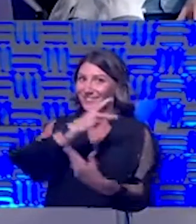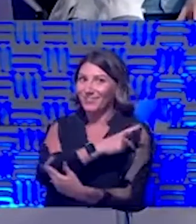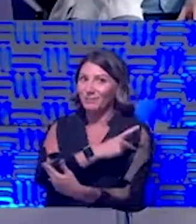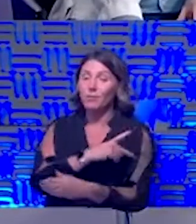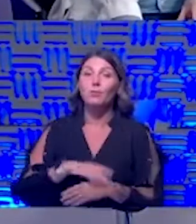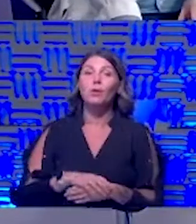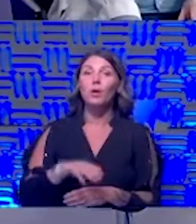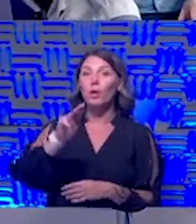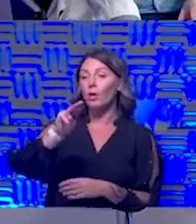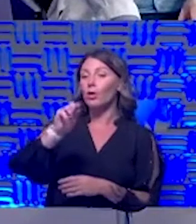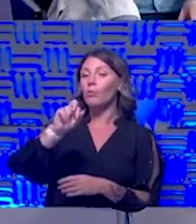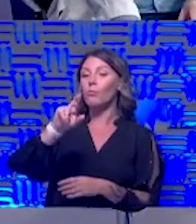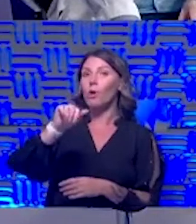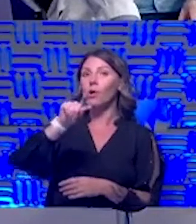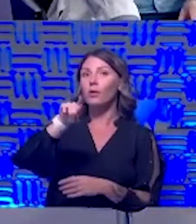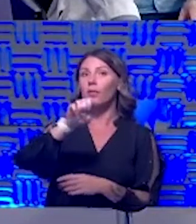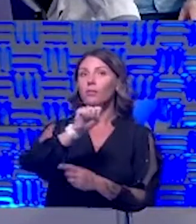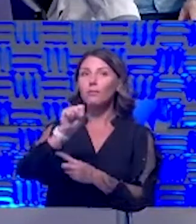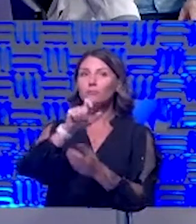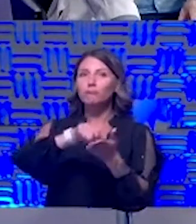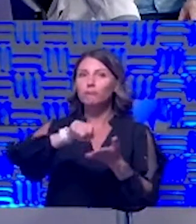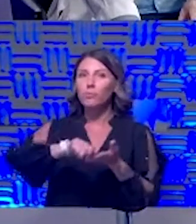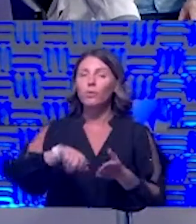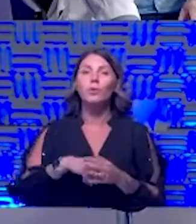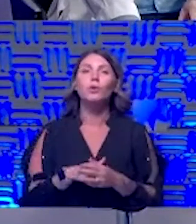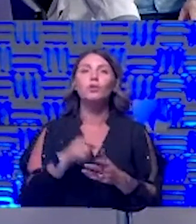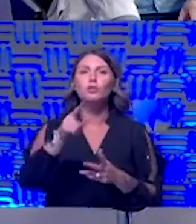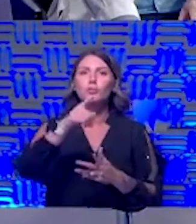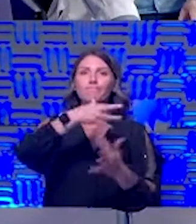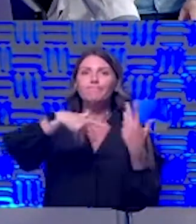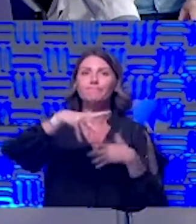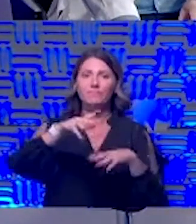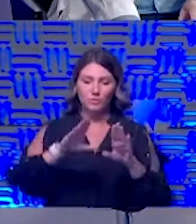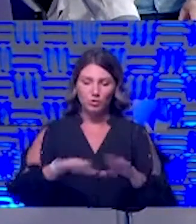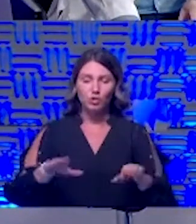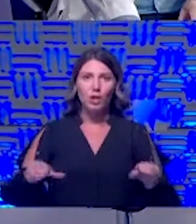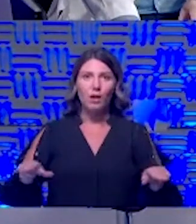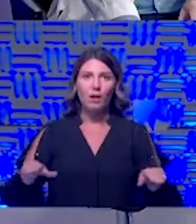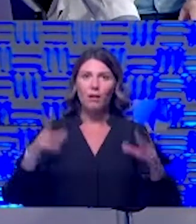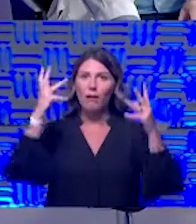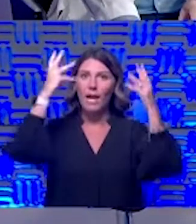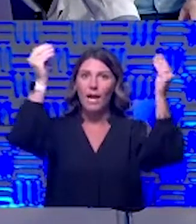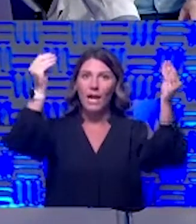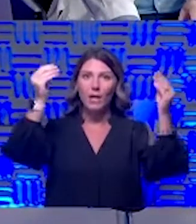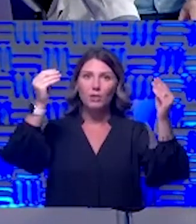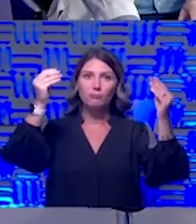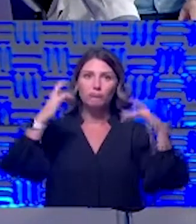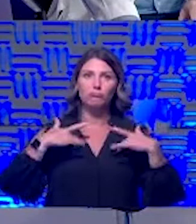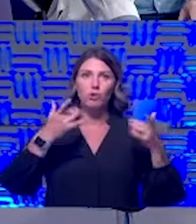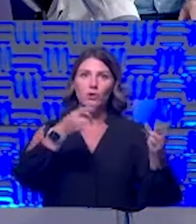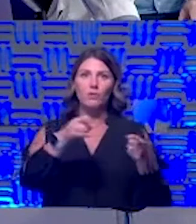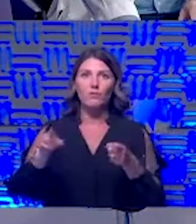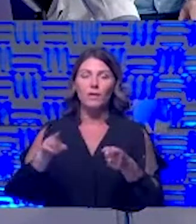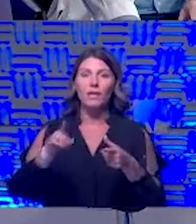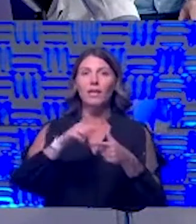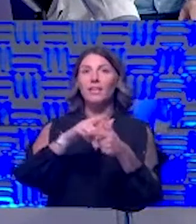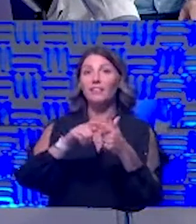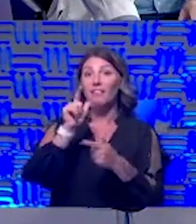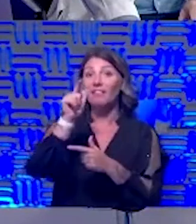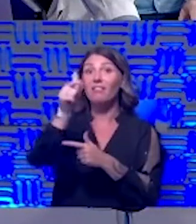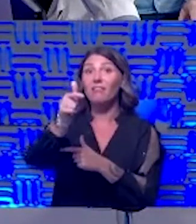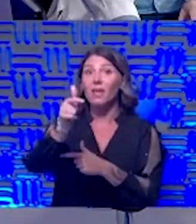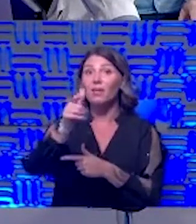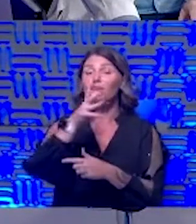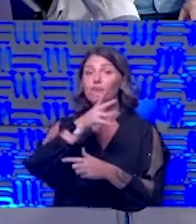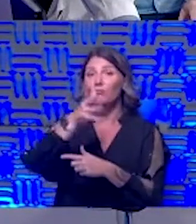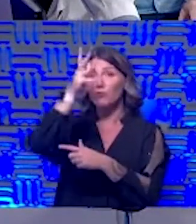Marlis writes that she was around a child at an outdoor event, and then the parent was later diagnosed with